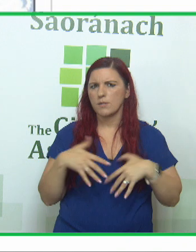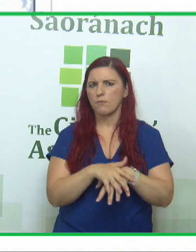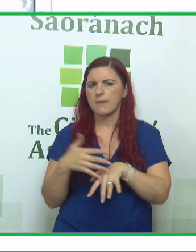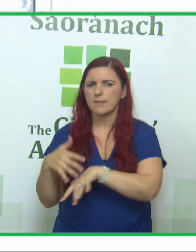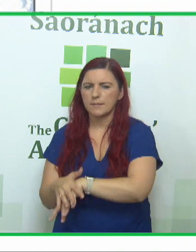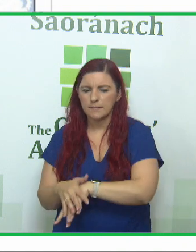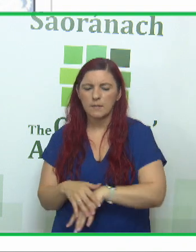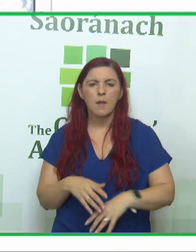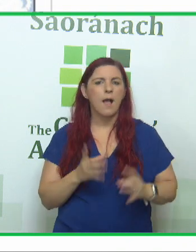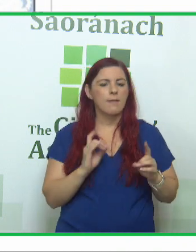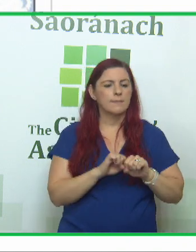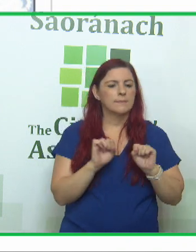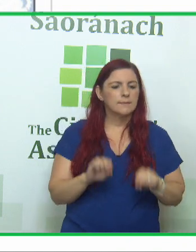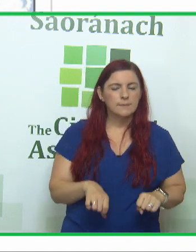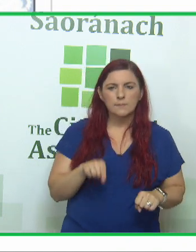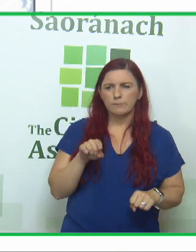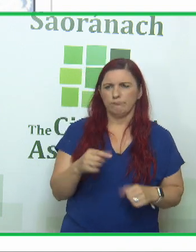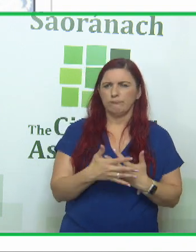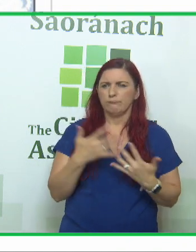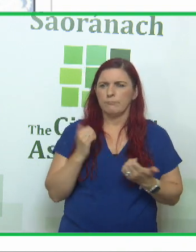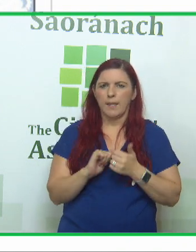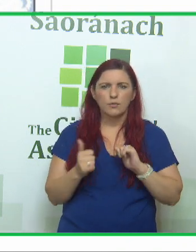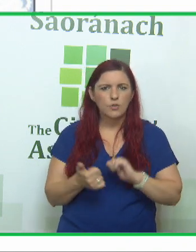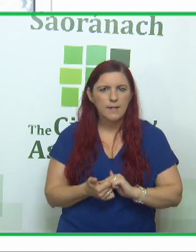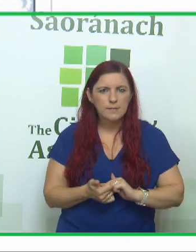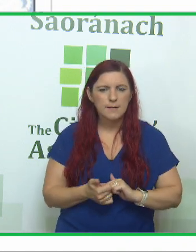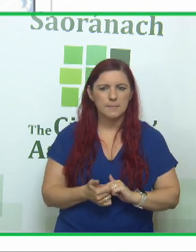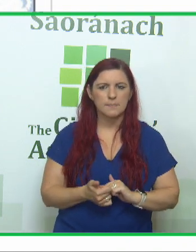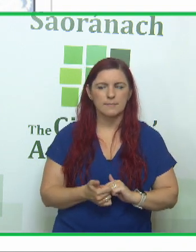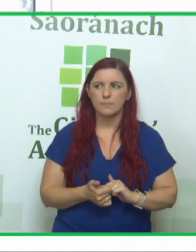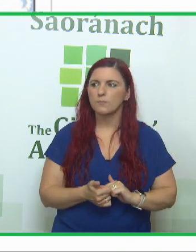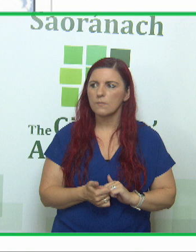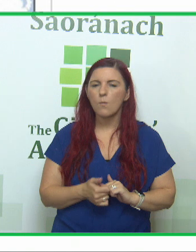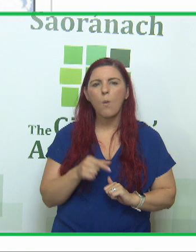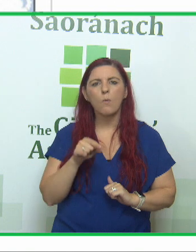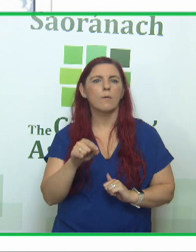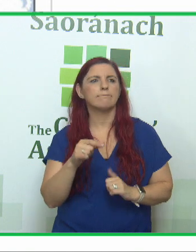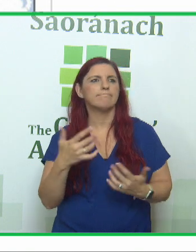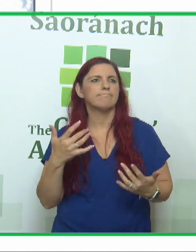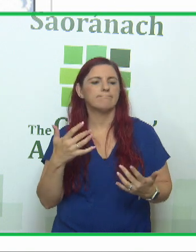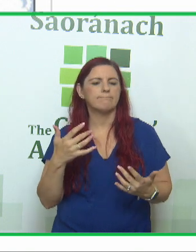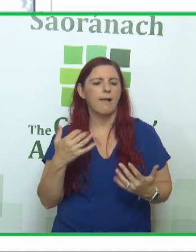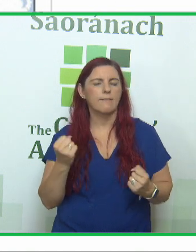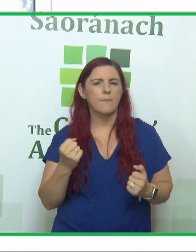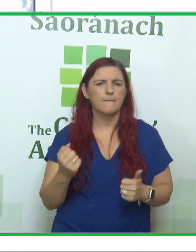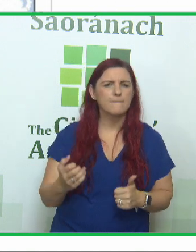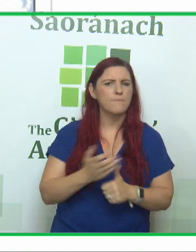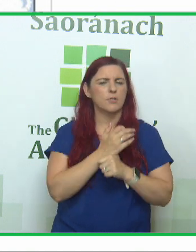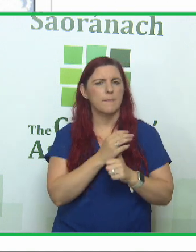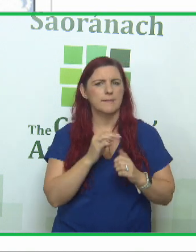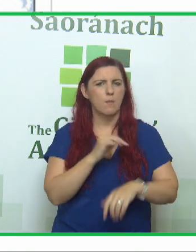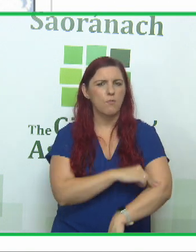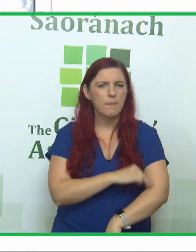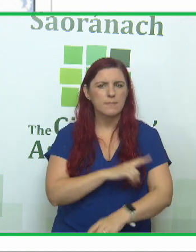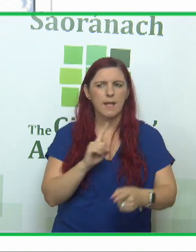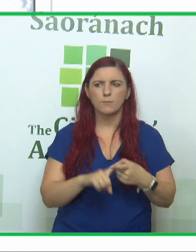system is at the moment undergoing a major change where we're addressing some fundamental problems and weaknesses